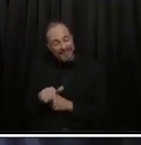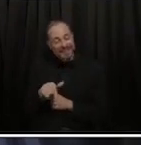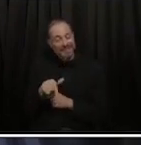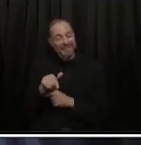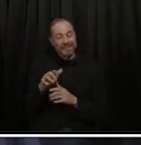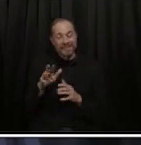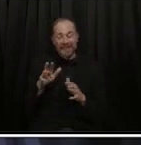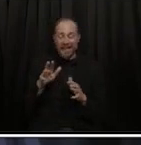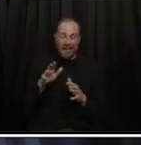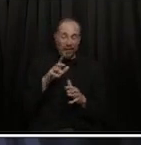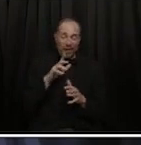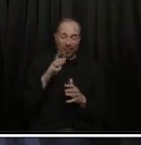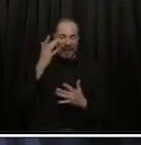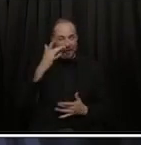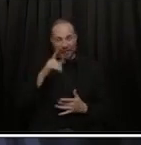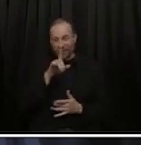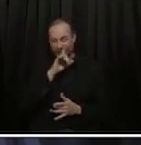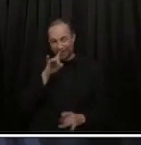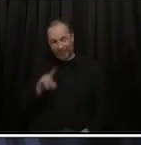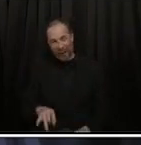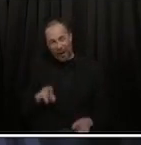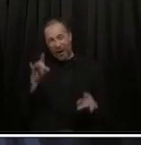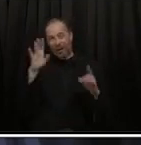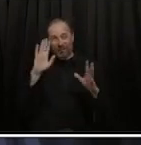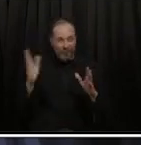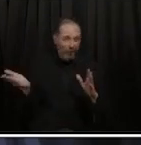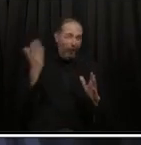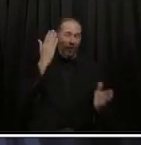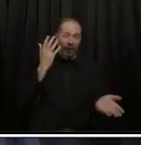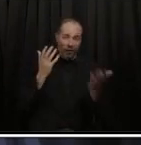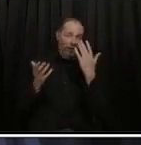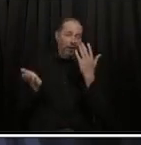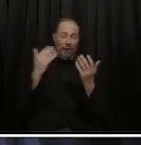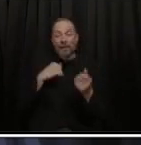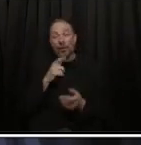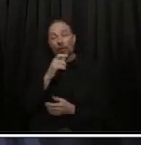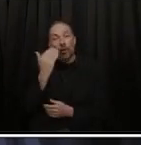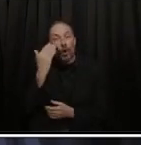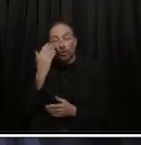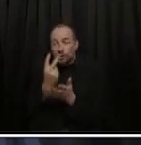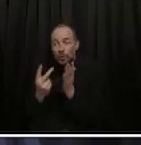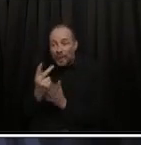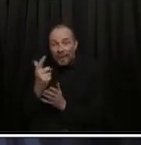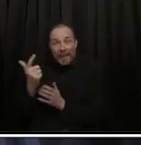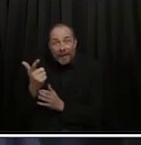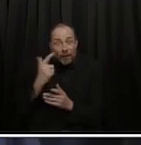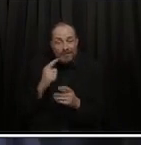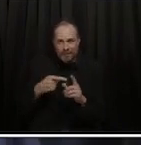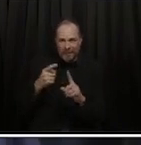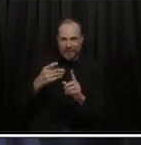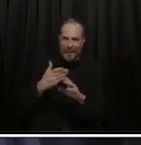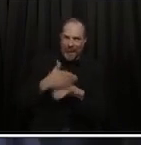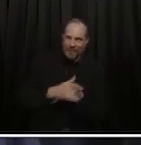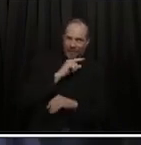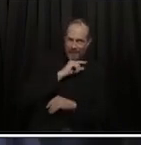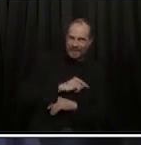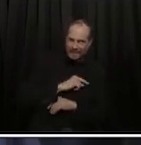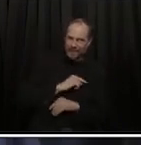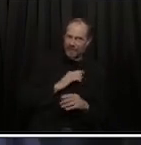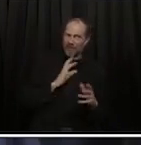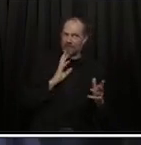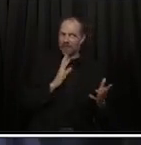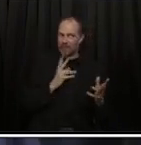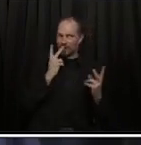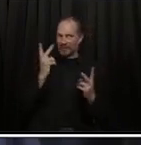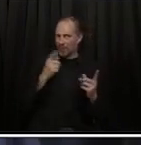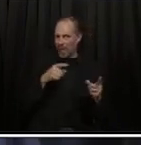spitball after screwball. And so who knows where we'll be 2 weeks from now, especially after the holiday gatherings. But certainly, I think